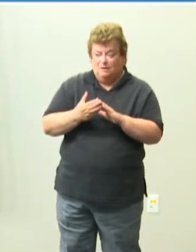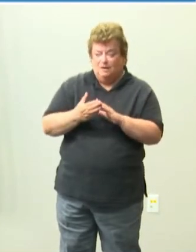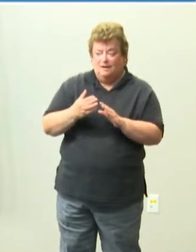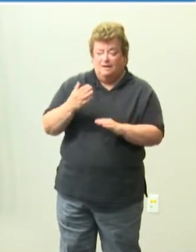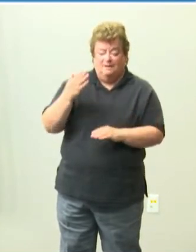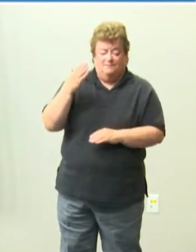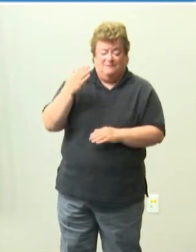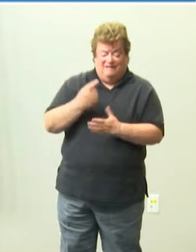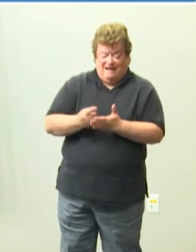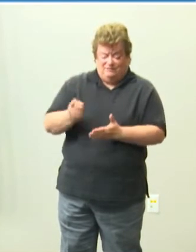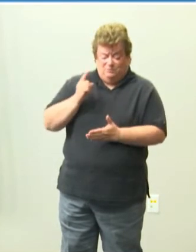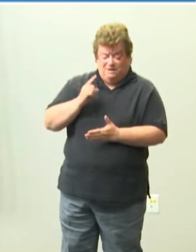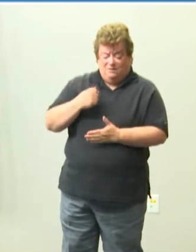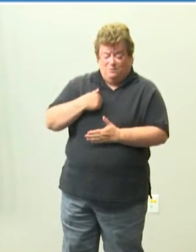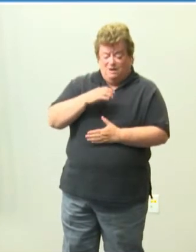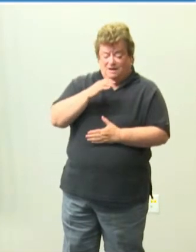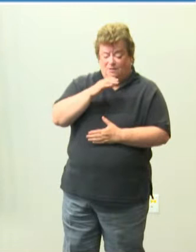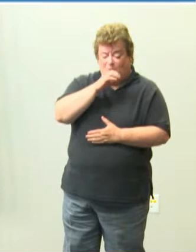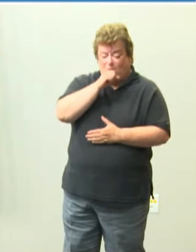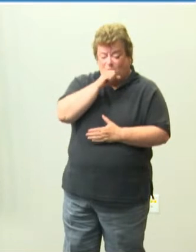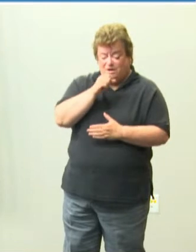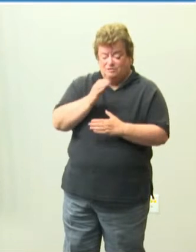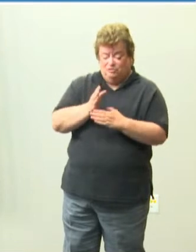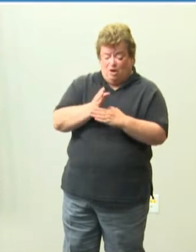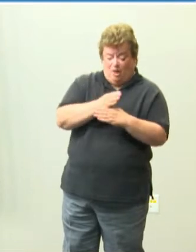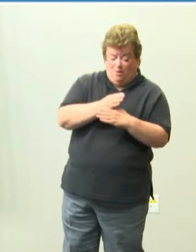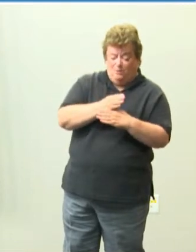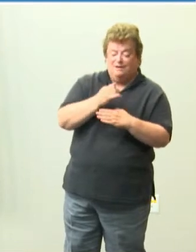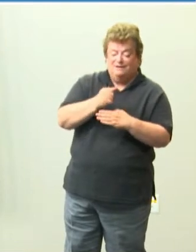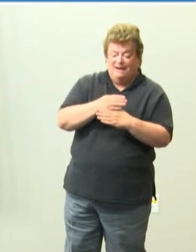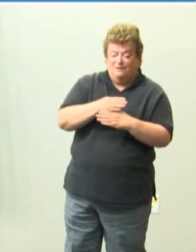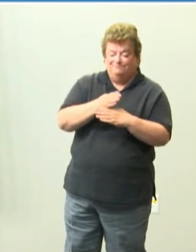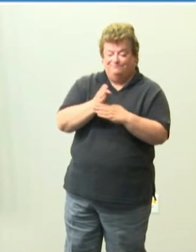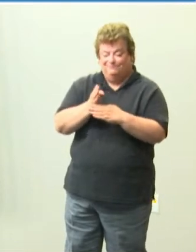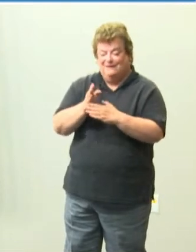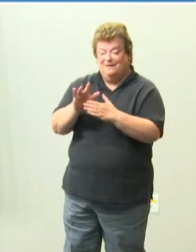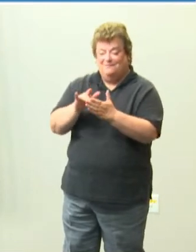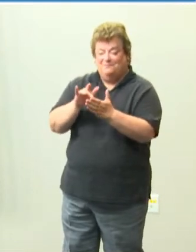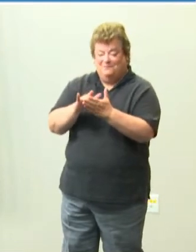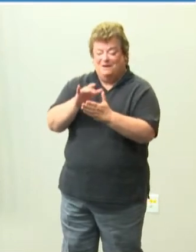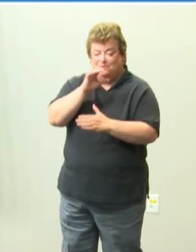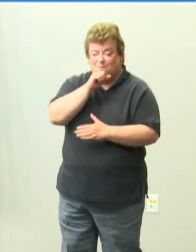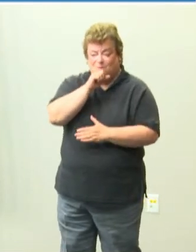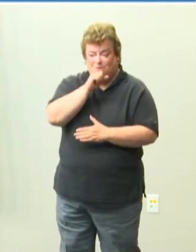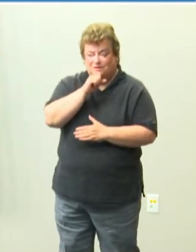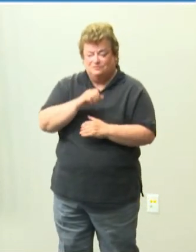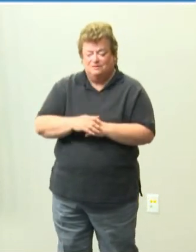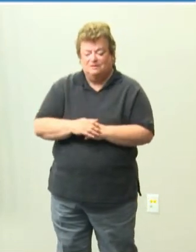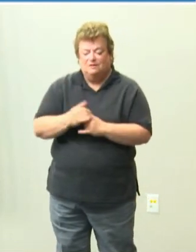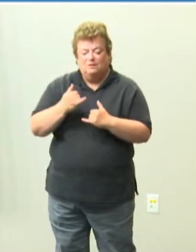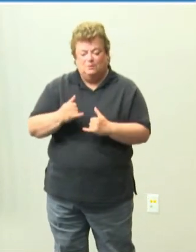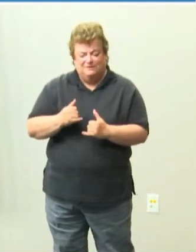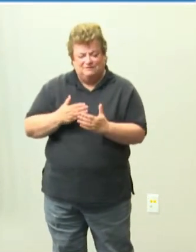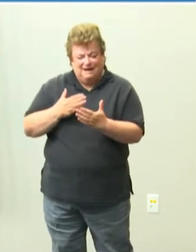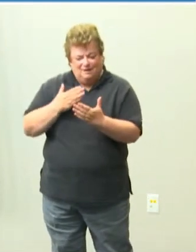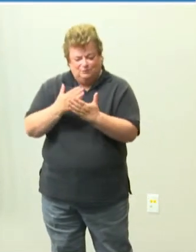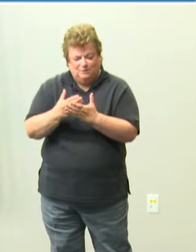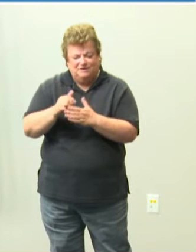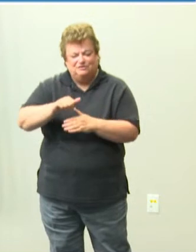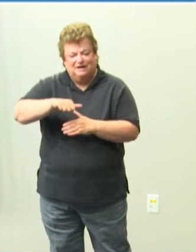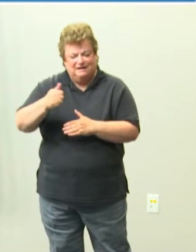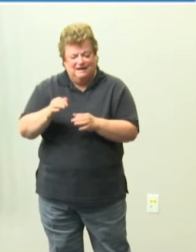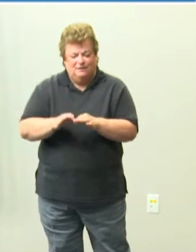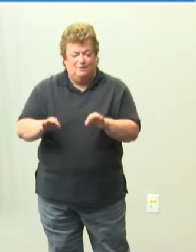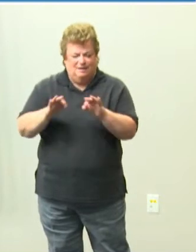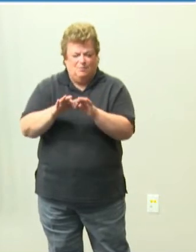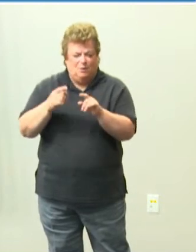the low orange last week is now moving to mid-orange today. We have reached another pivotal point during the pandemic